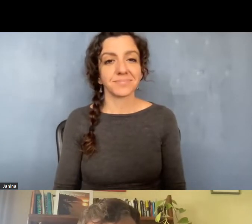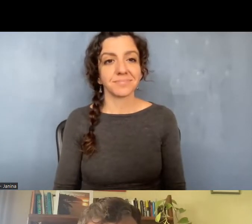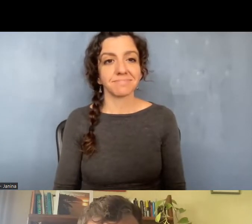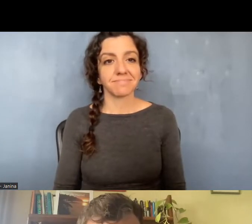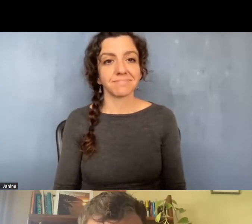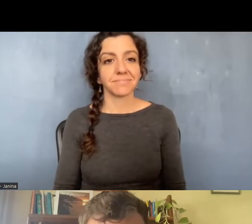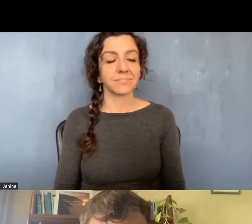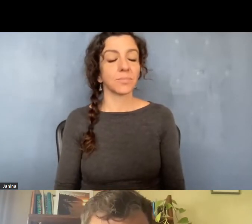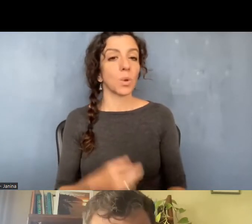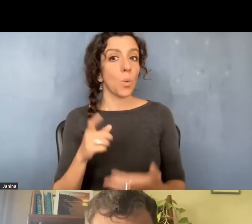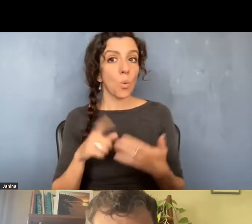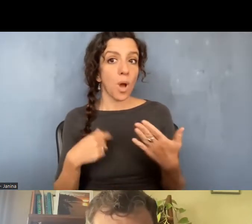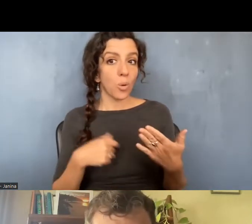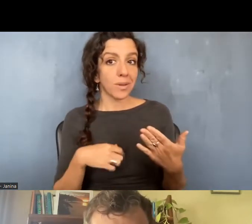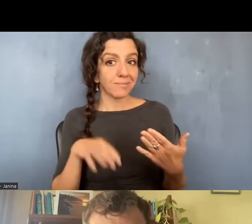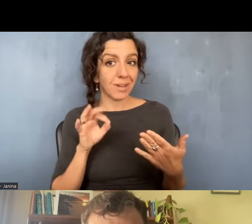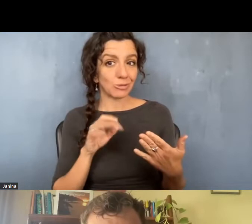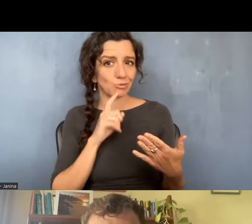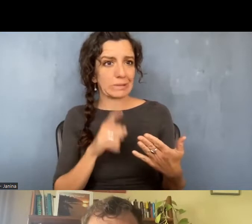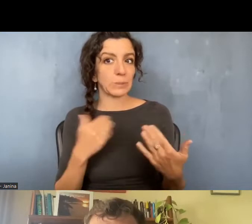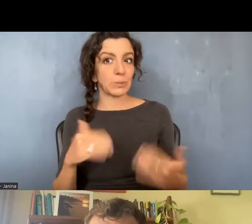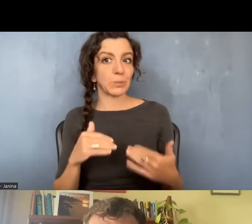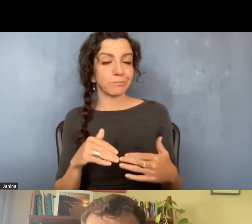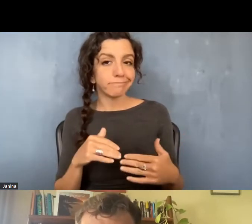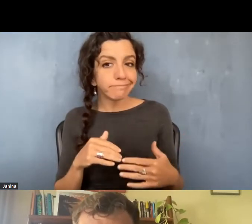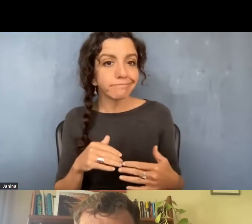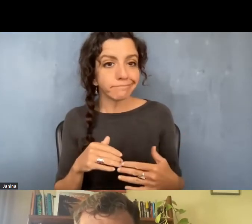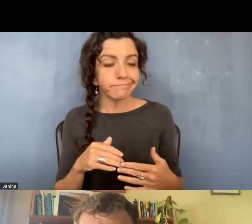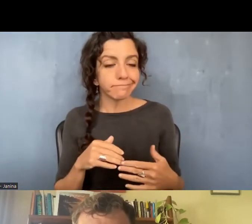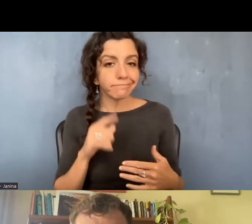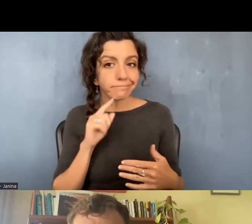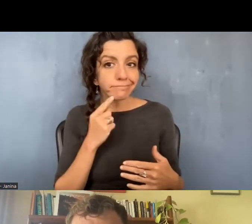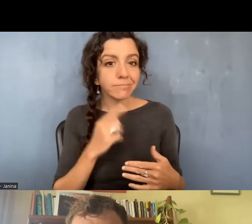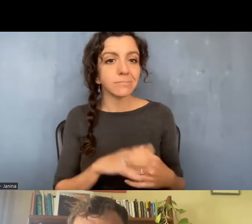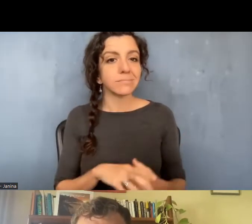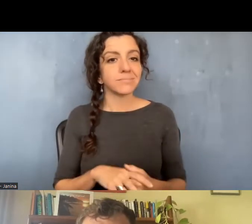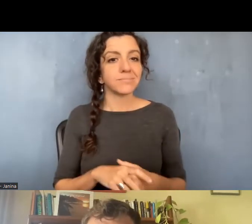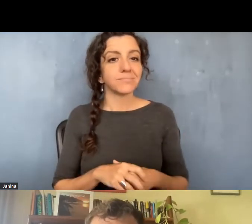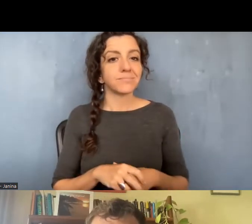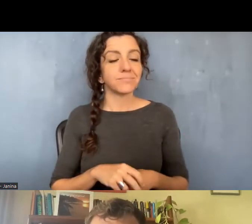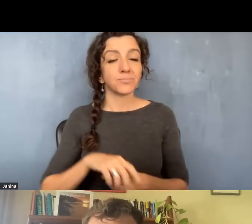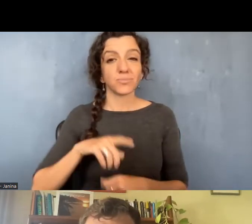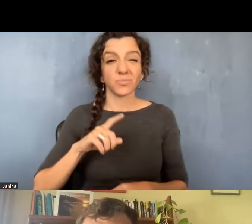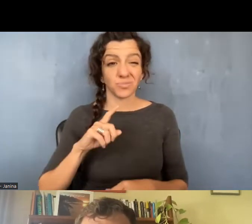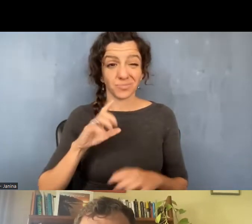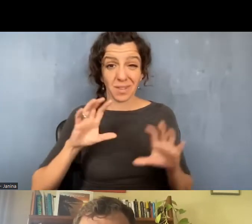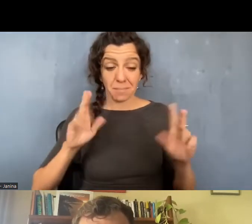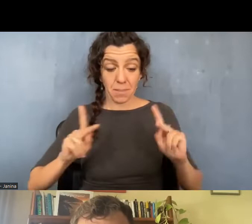But what we found really significant here is that only 28% of the respondents felt that they